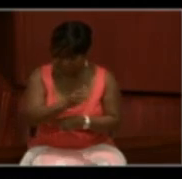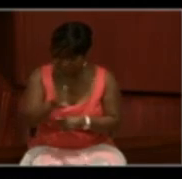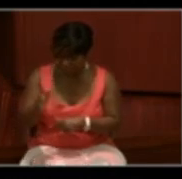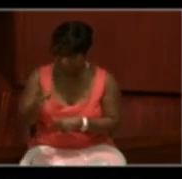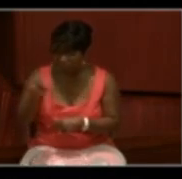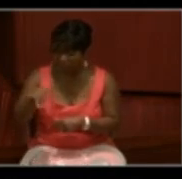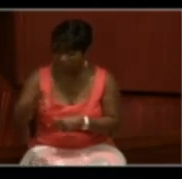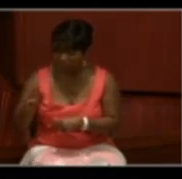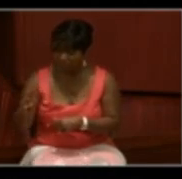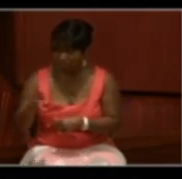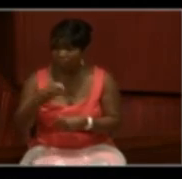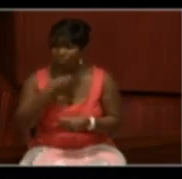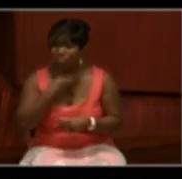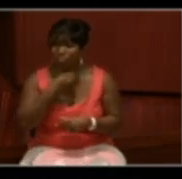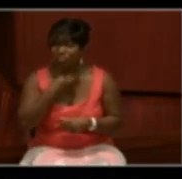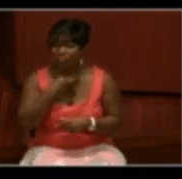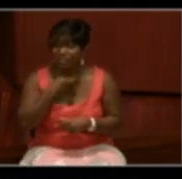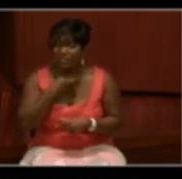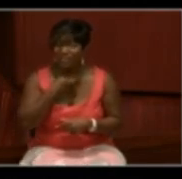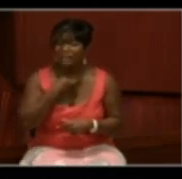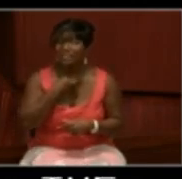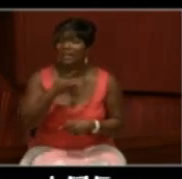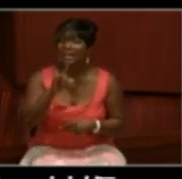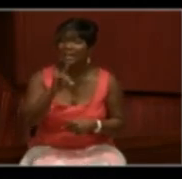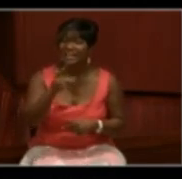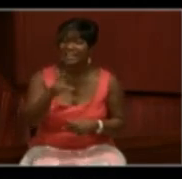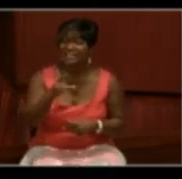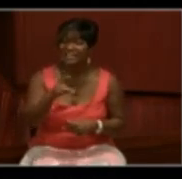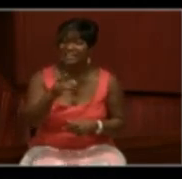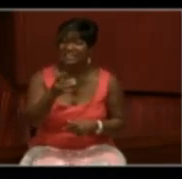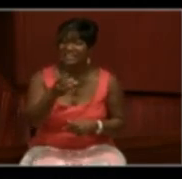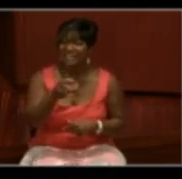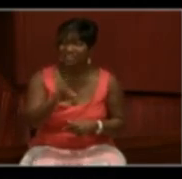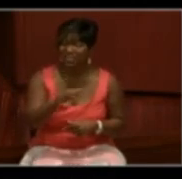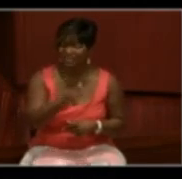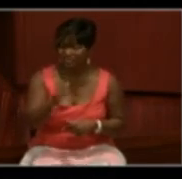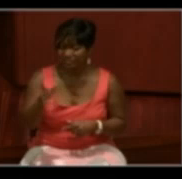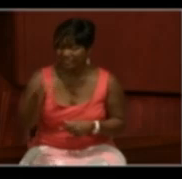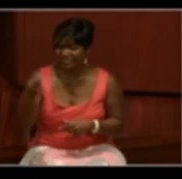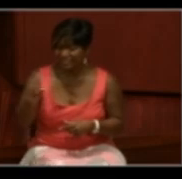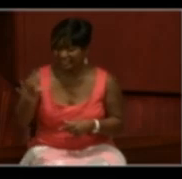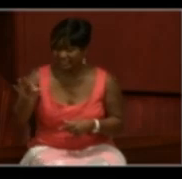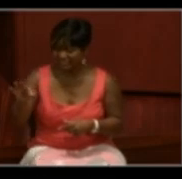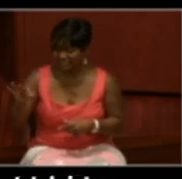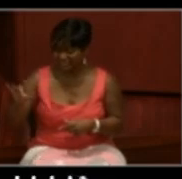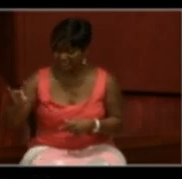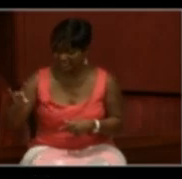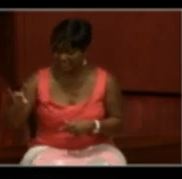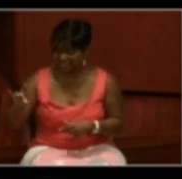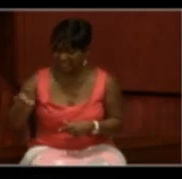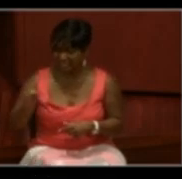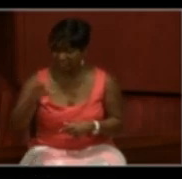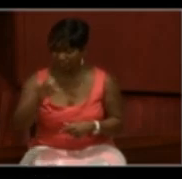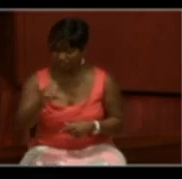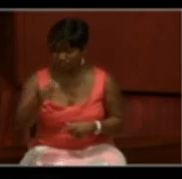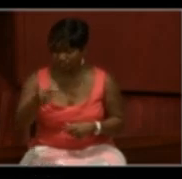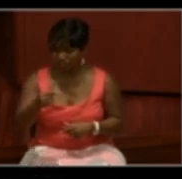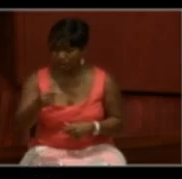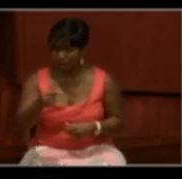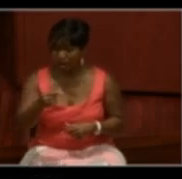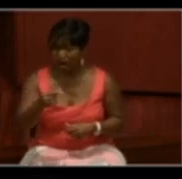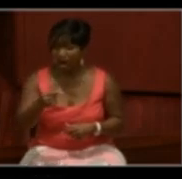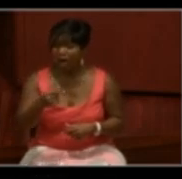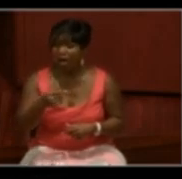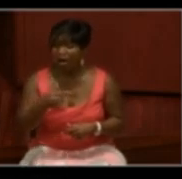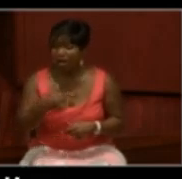2004, Marine Corps is 1895 to December of 1998, and the Coast Guard from 1898 to the present. The